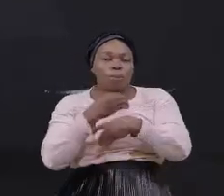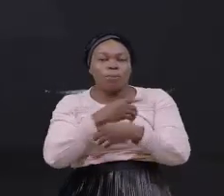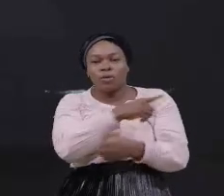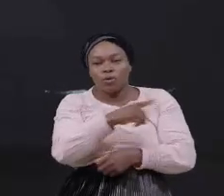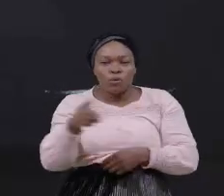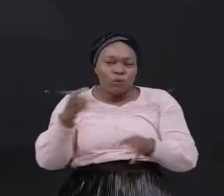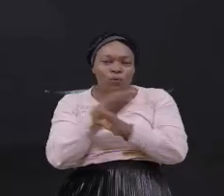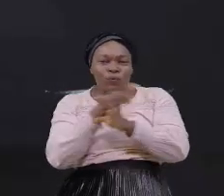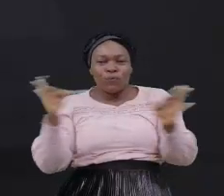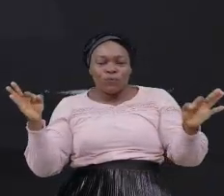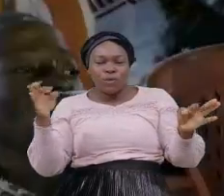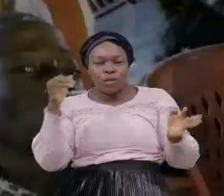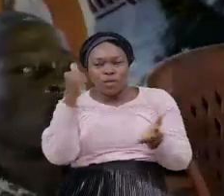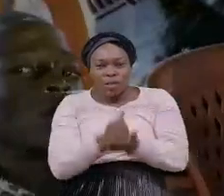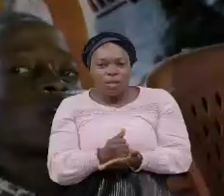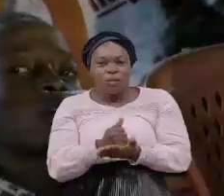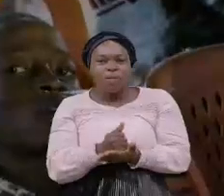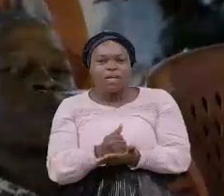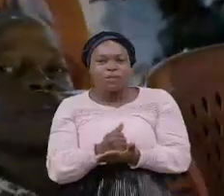free. Free.